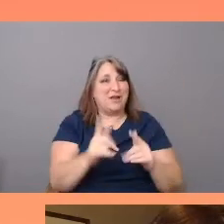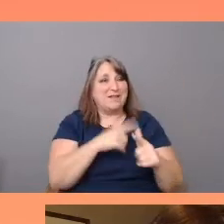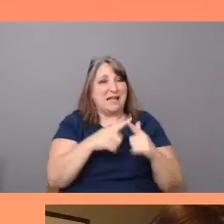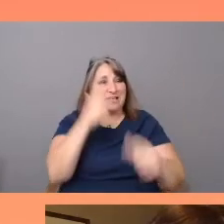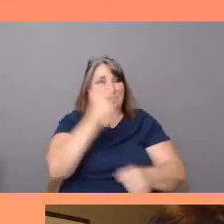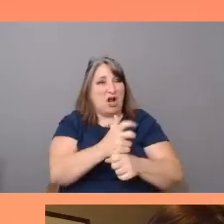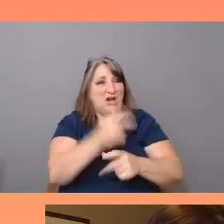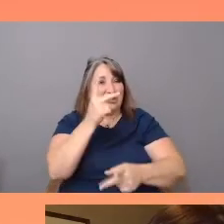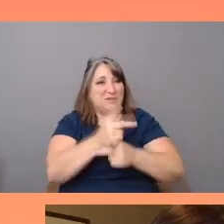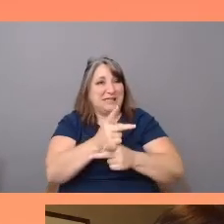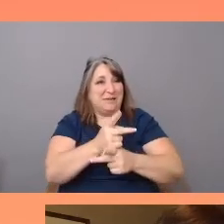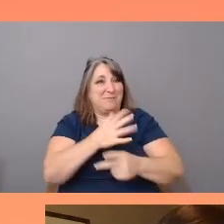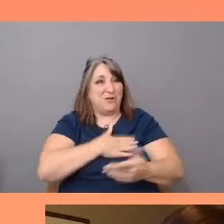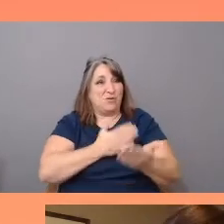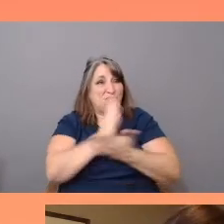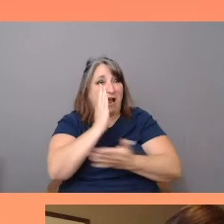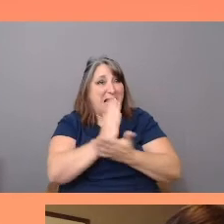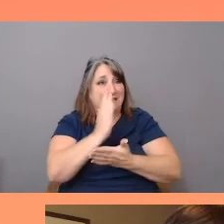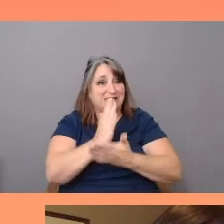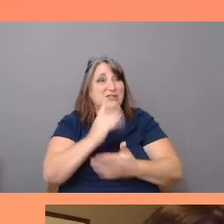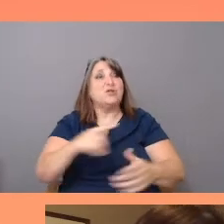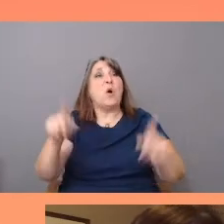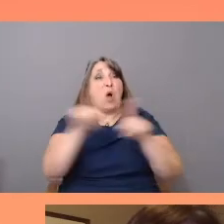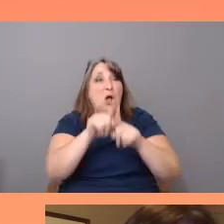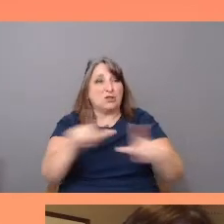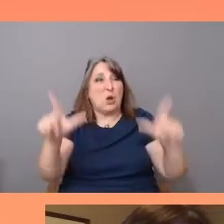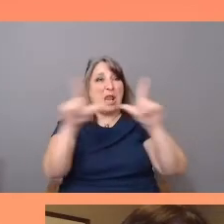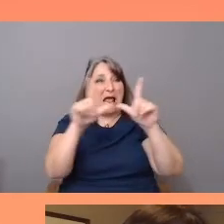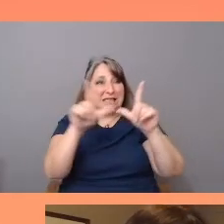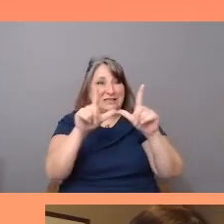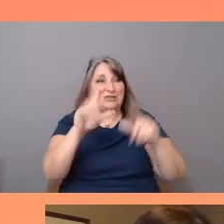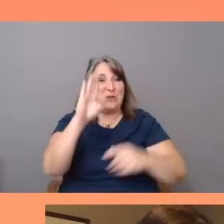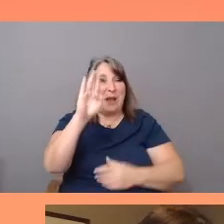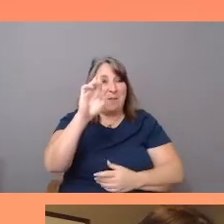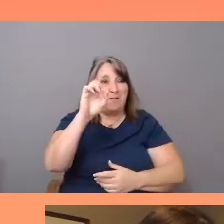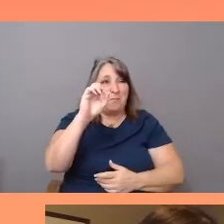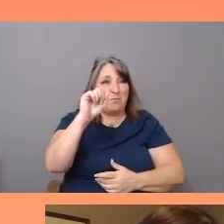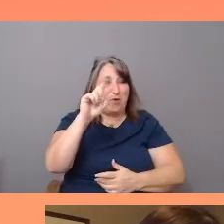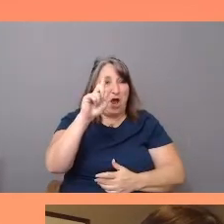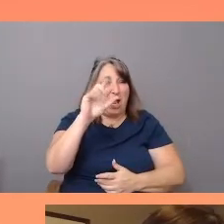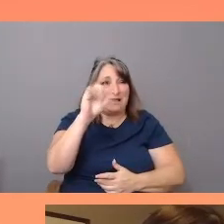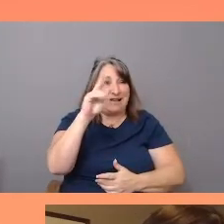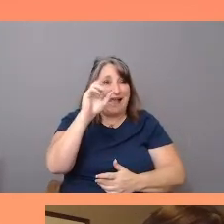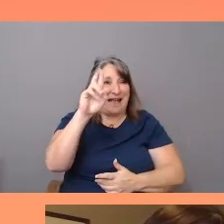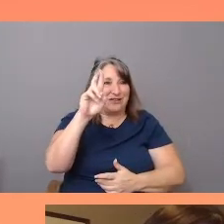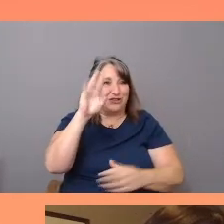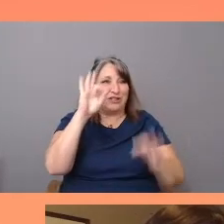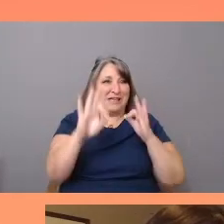keep enough rights to license to a broadcaster if this opportunity arises second.